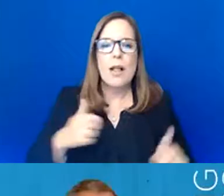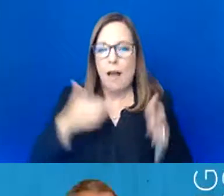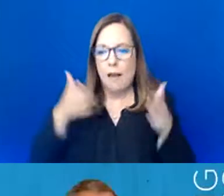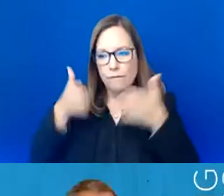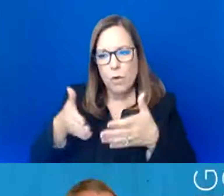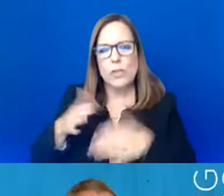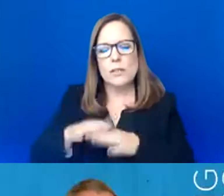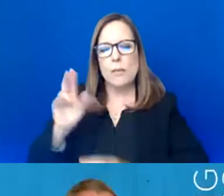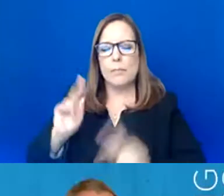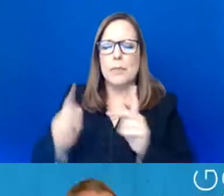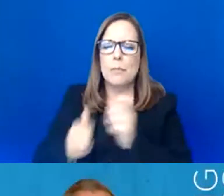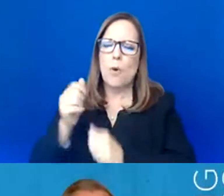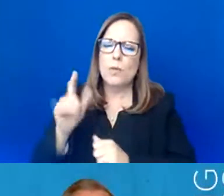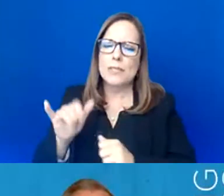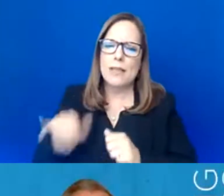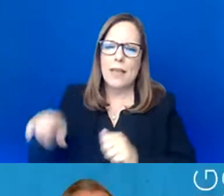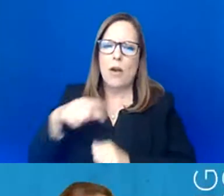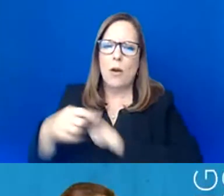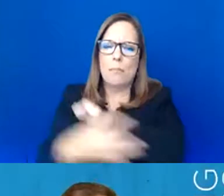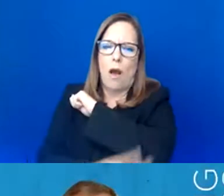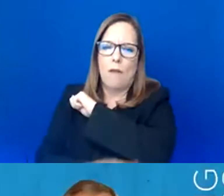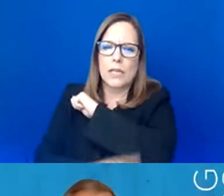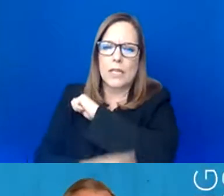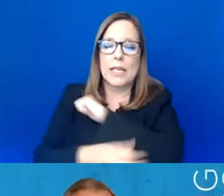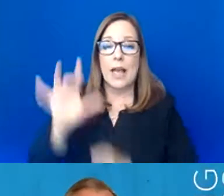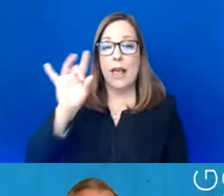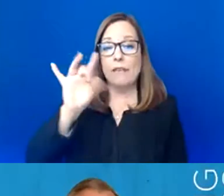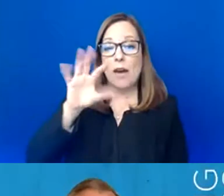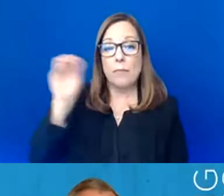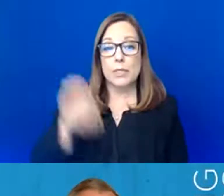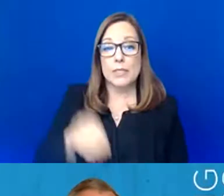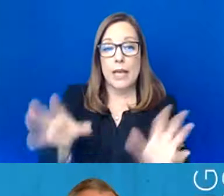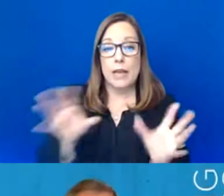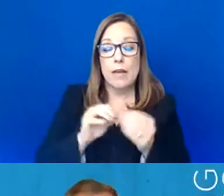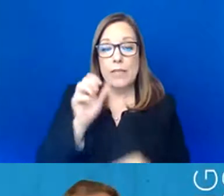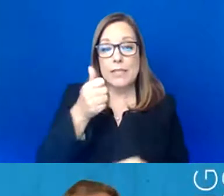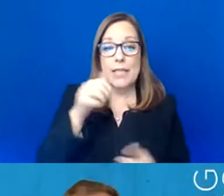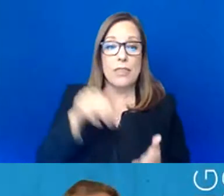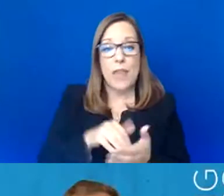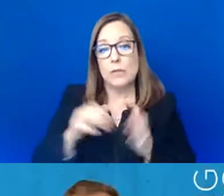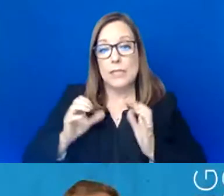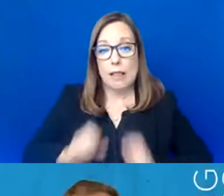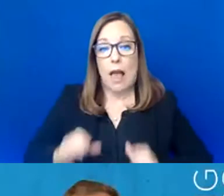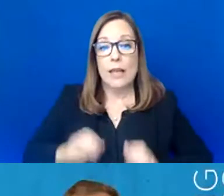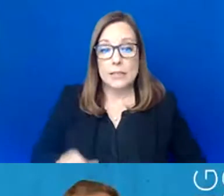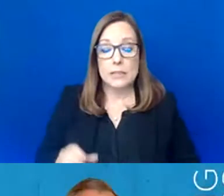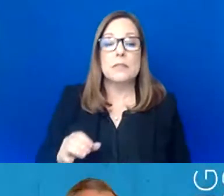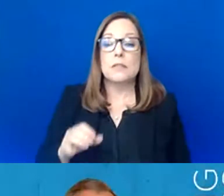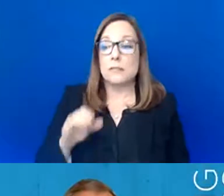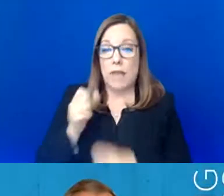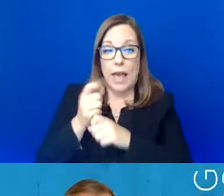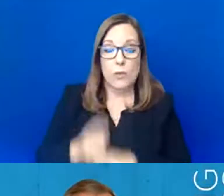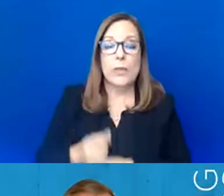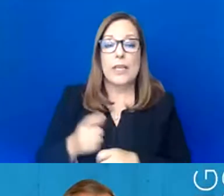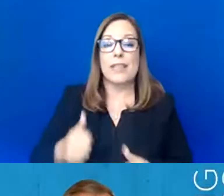poverty. 85% of our approximate 10,000 unduplicated clients on an annual basis live below the